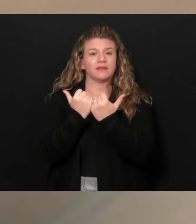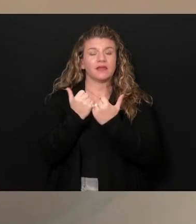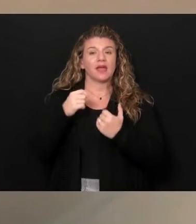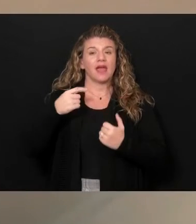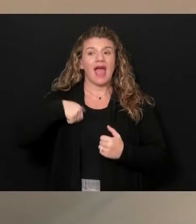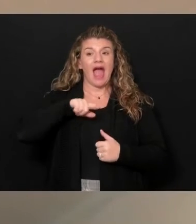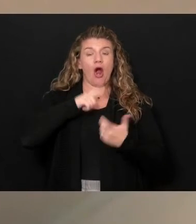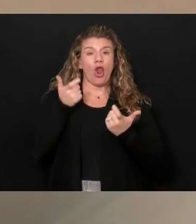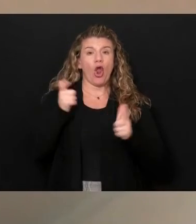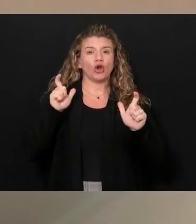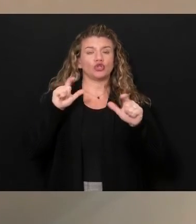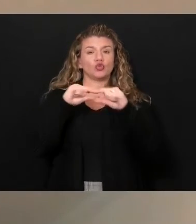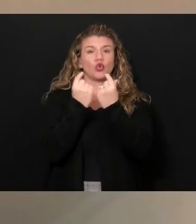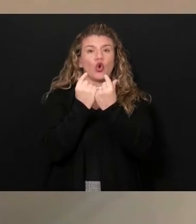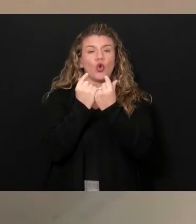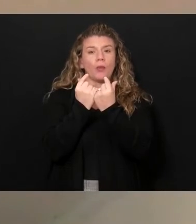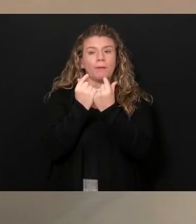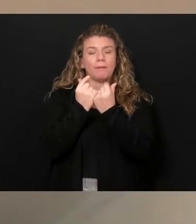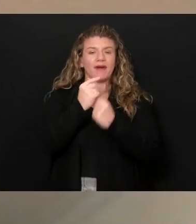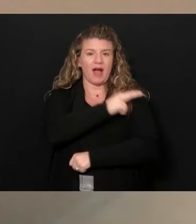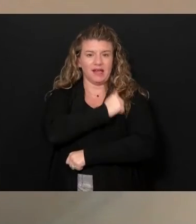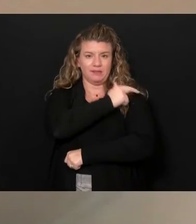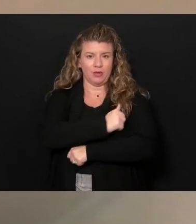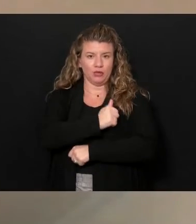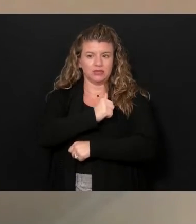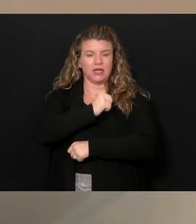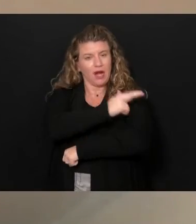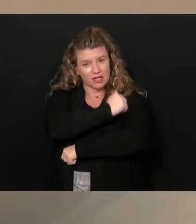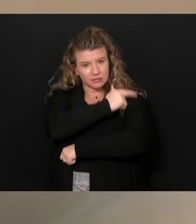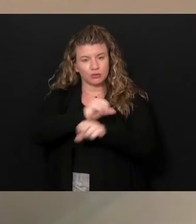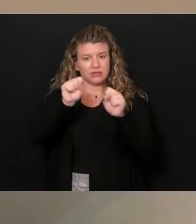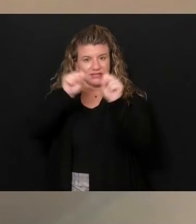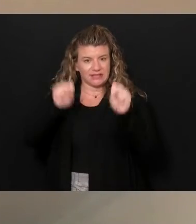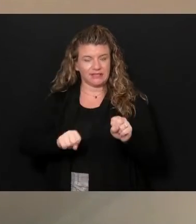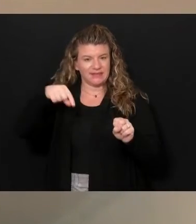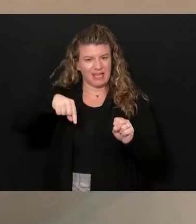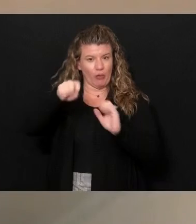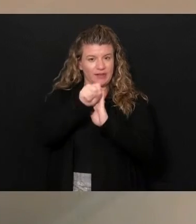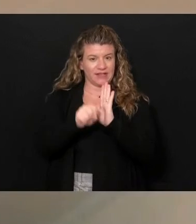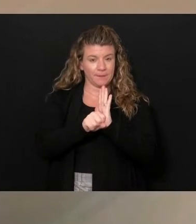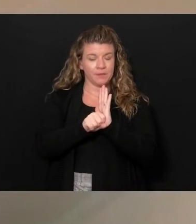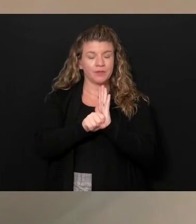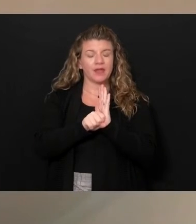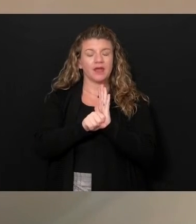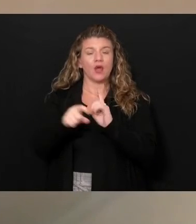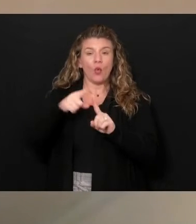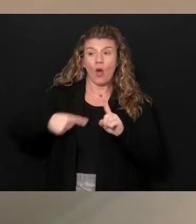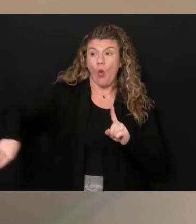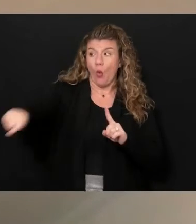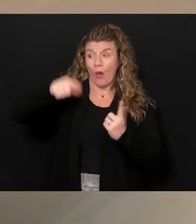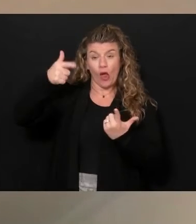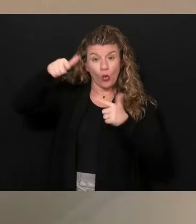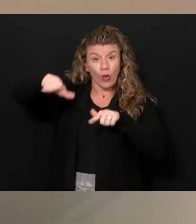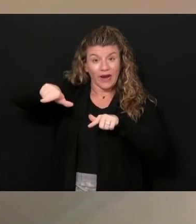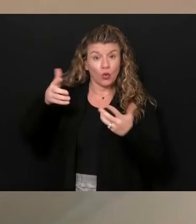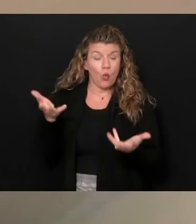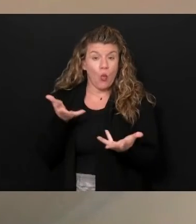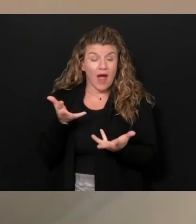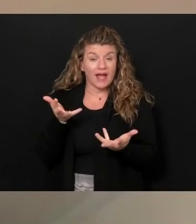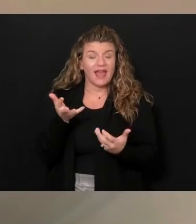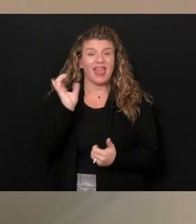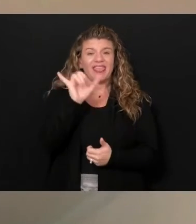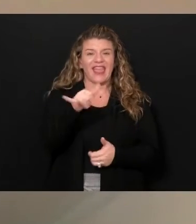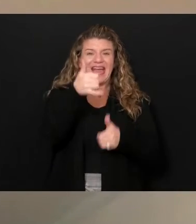our largest group of hospitals and hospital systems in the state. And what we agreed to was